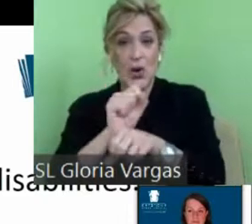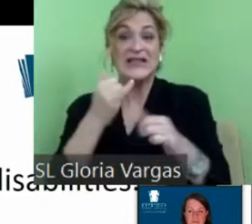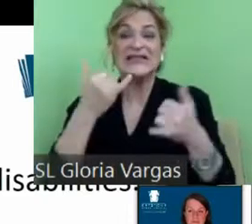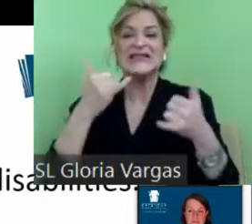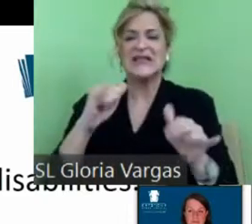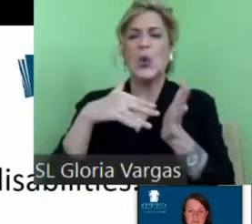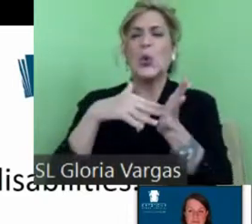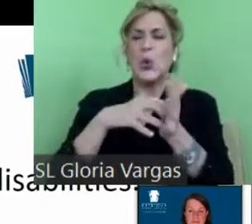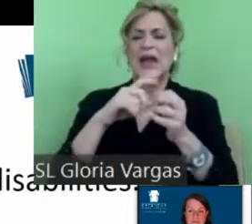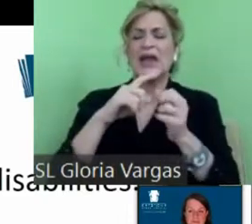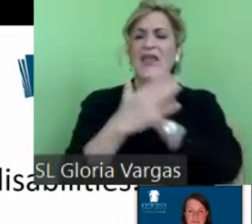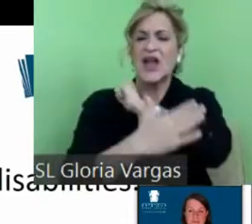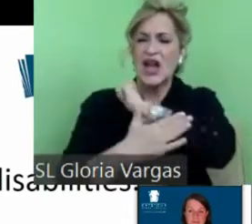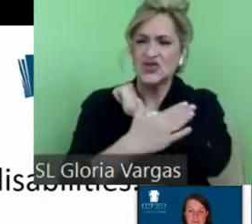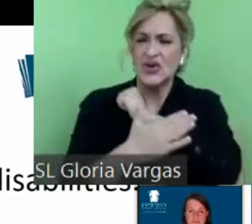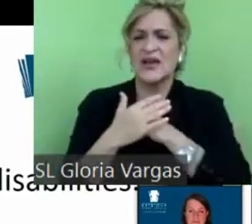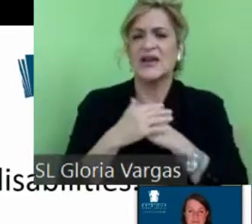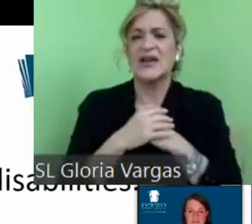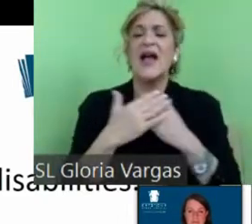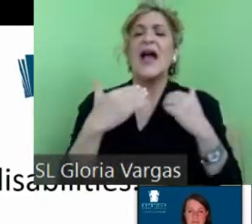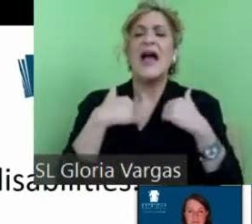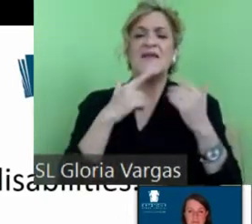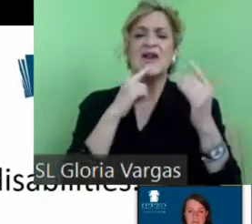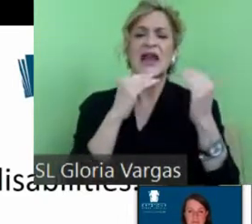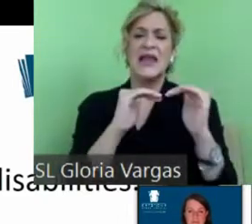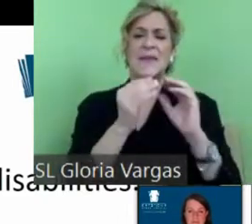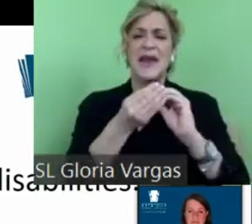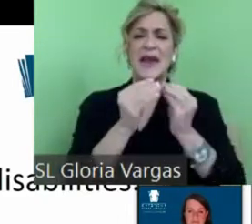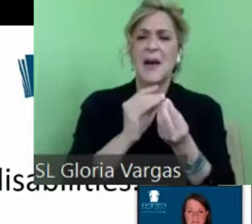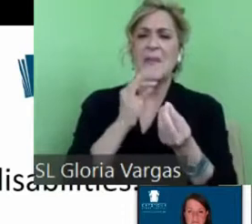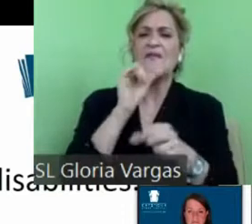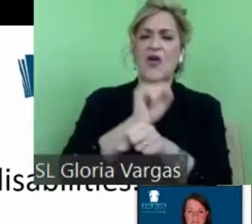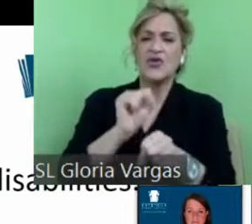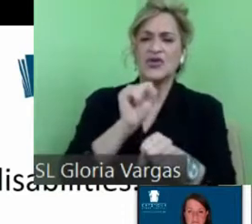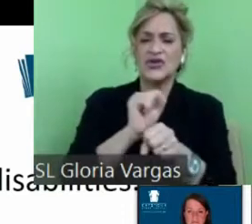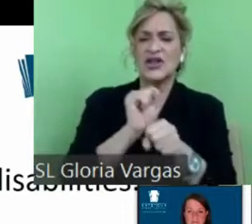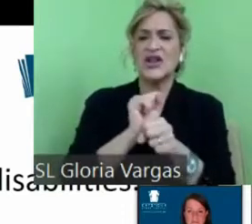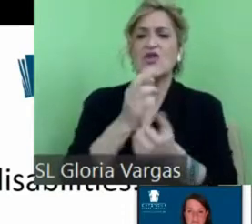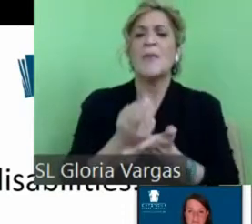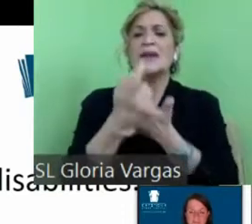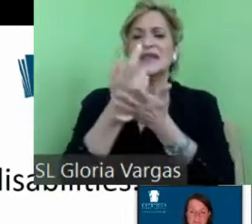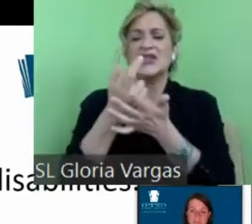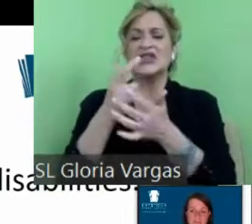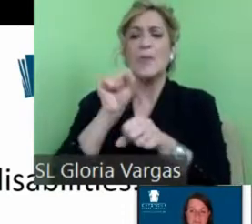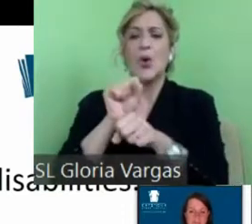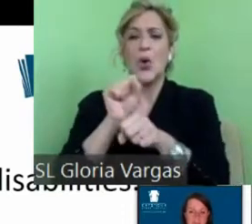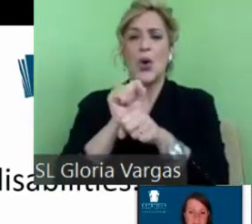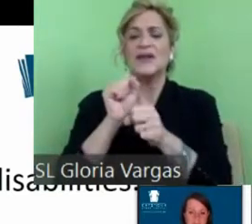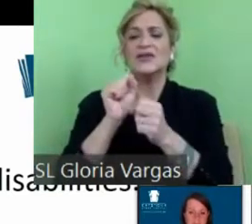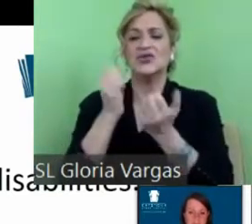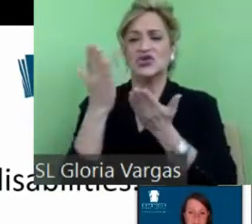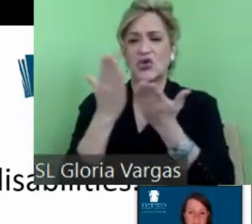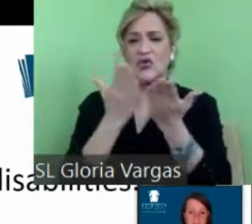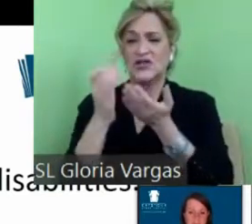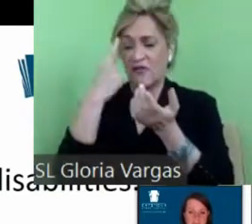the country. There is very limited number of vocational rehabilitation and employment support services.